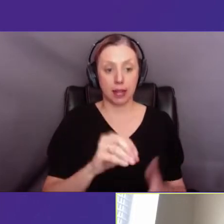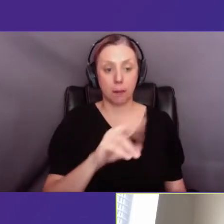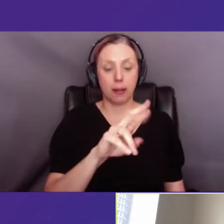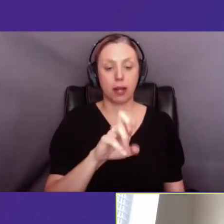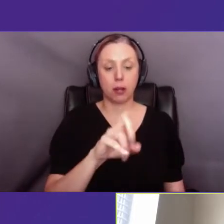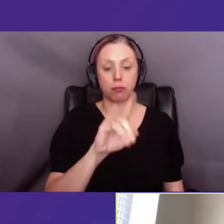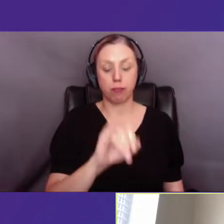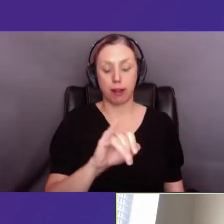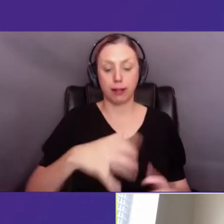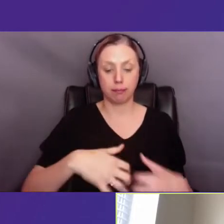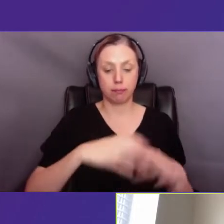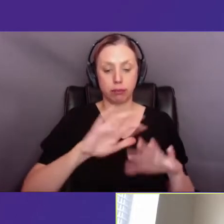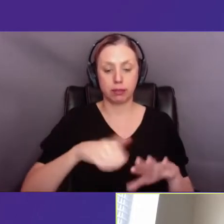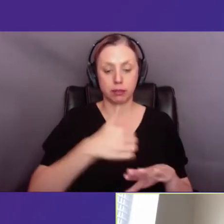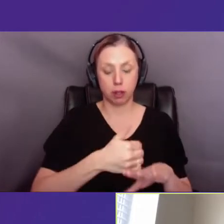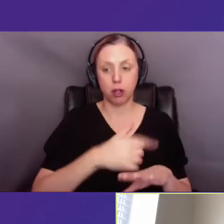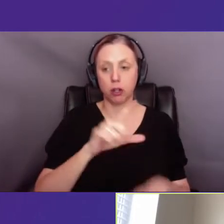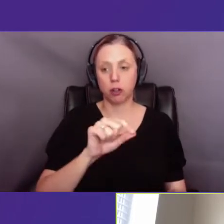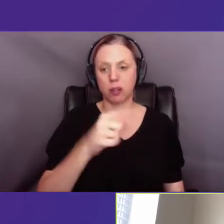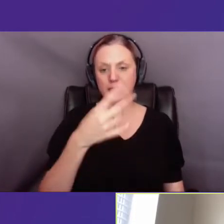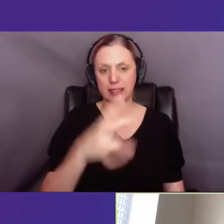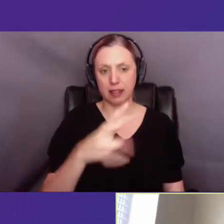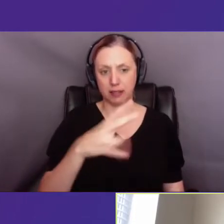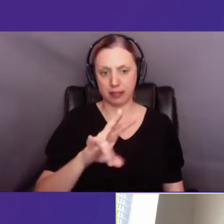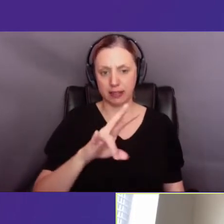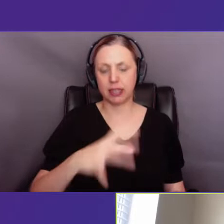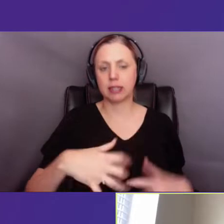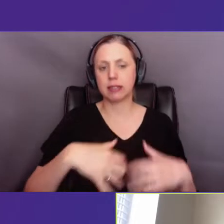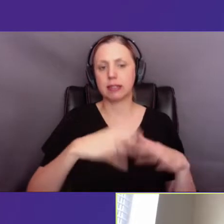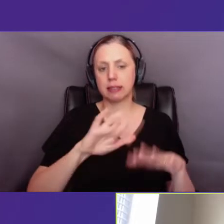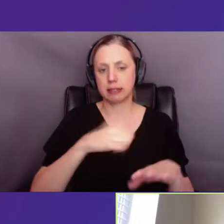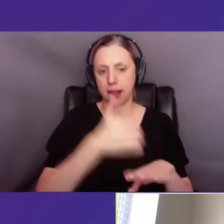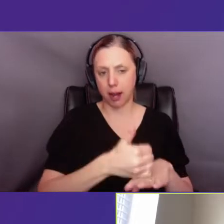organization, primarily a dance theater,